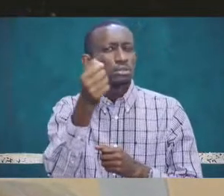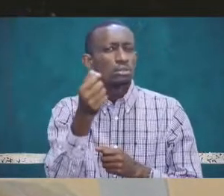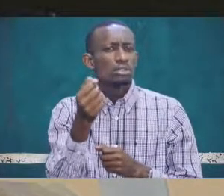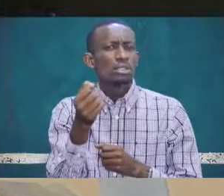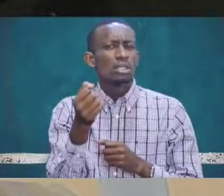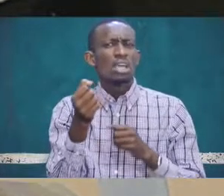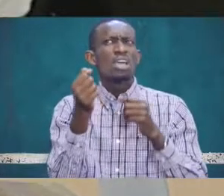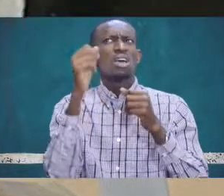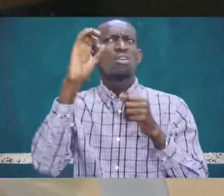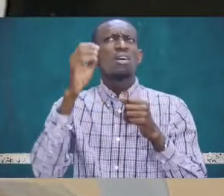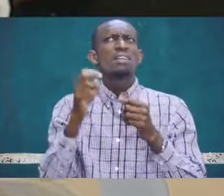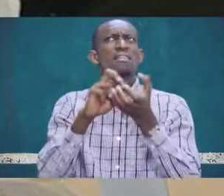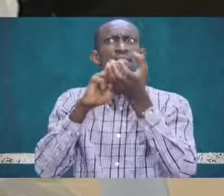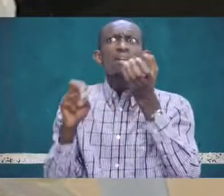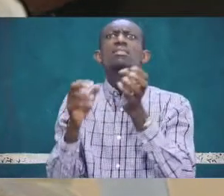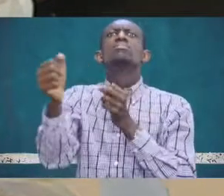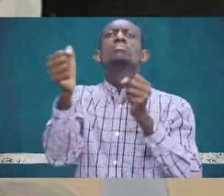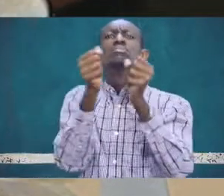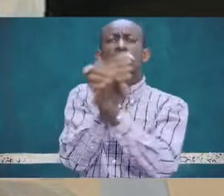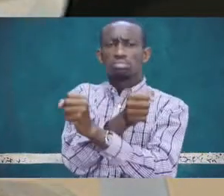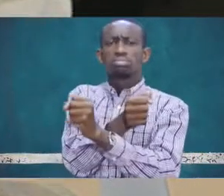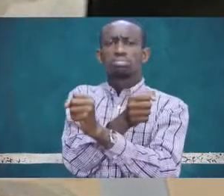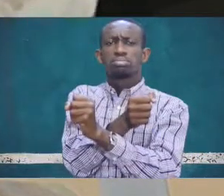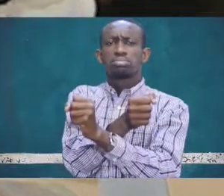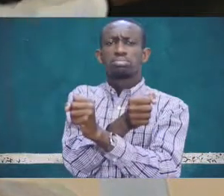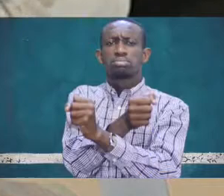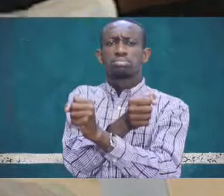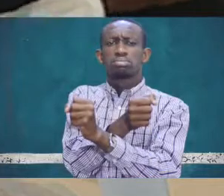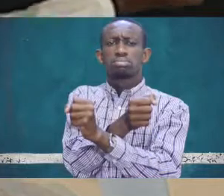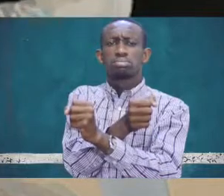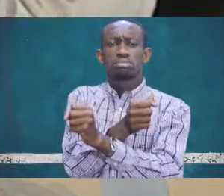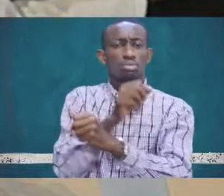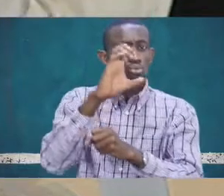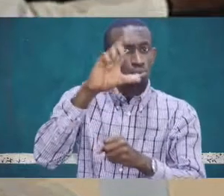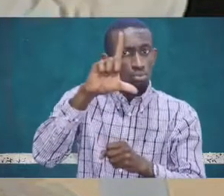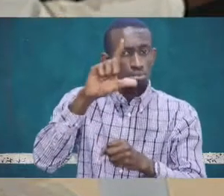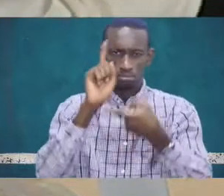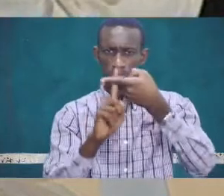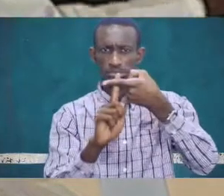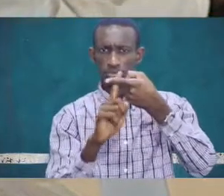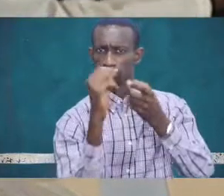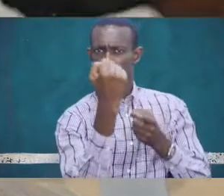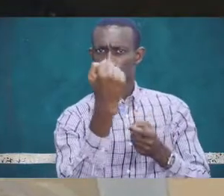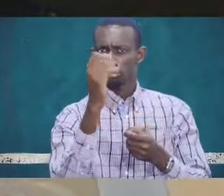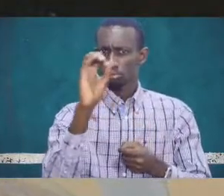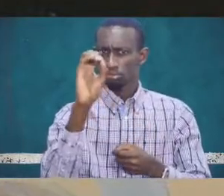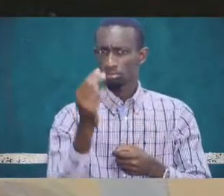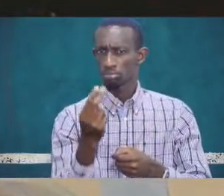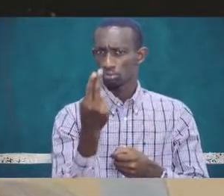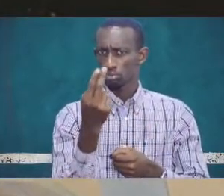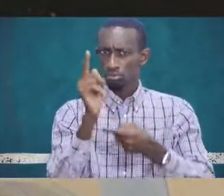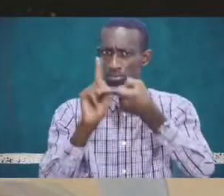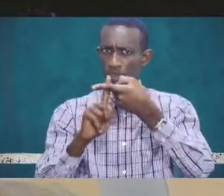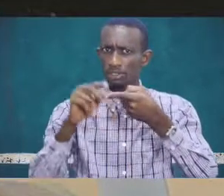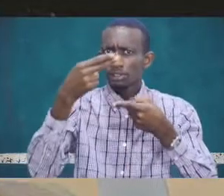instead of the OH, that OH is substituted by chlorine, plus sulfur dioxide, plus the hydrogen